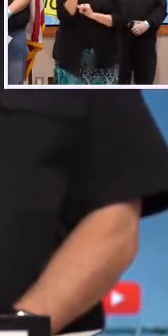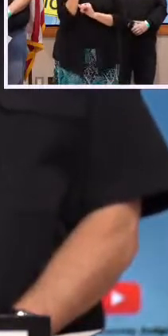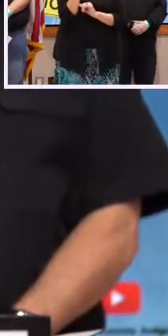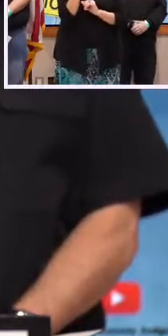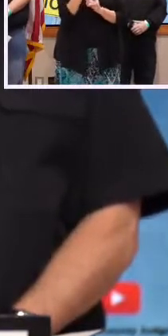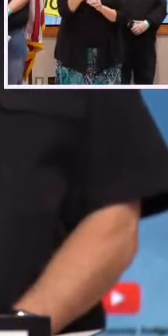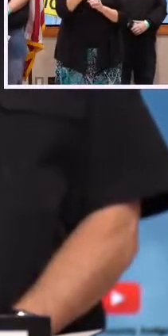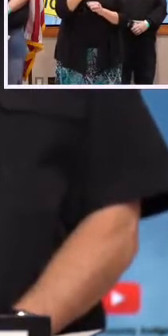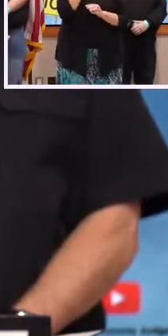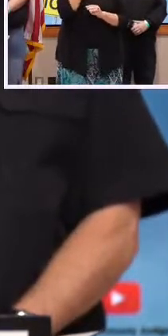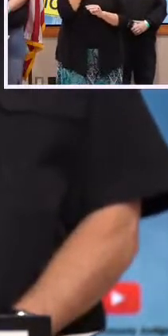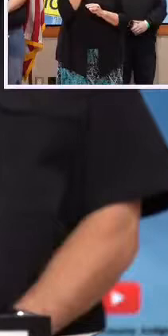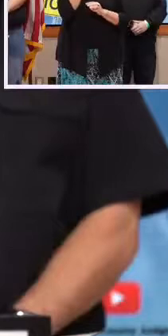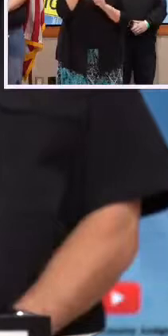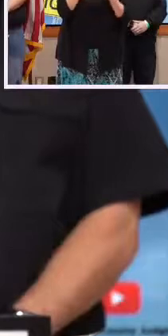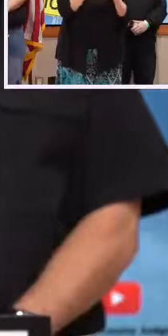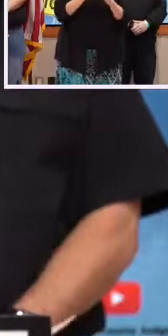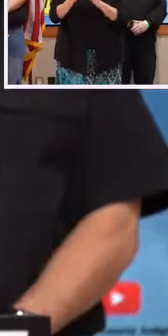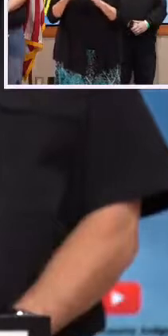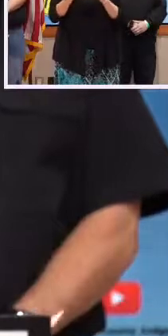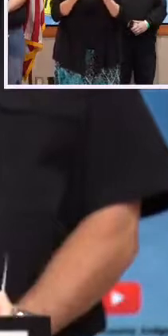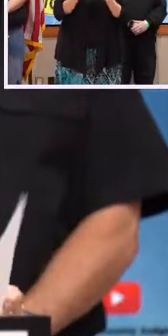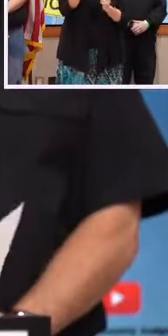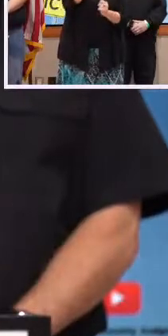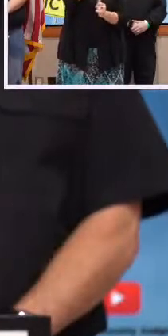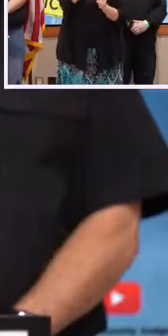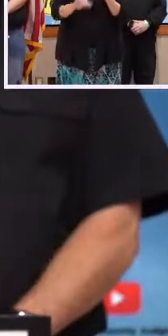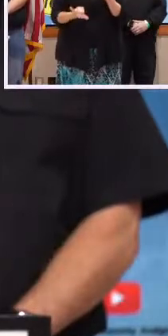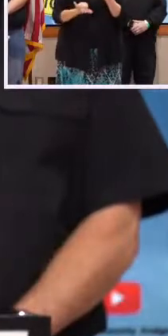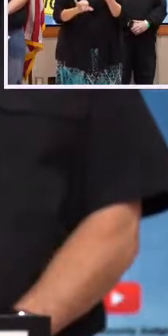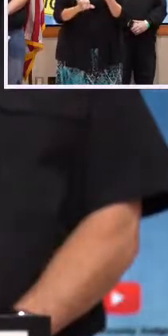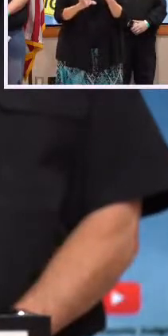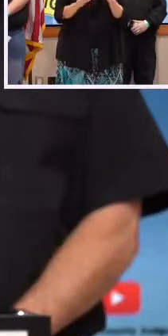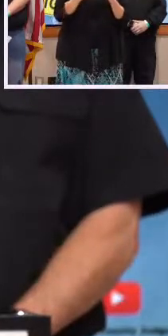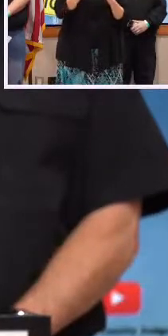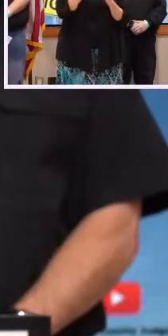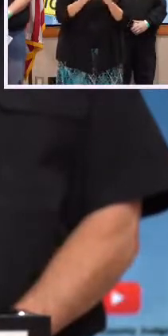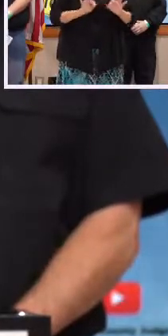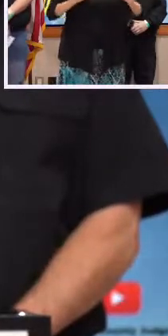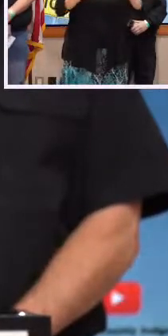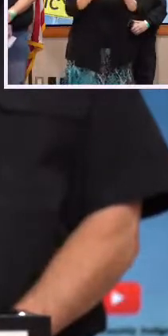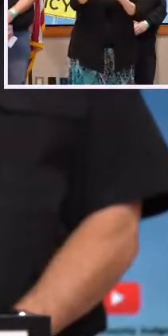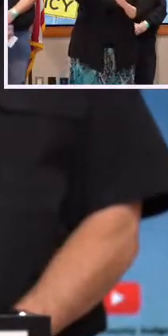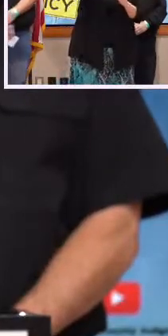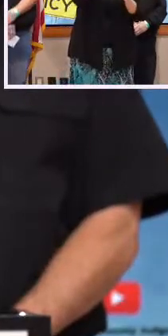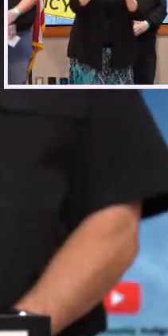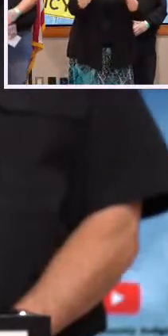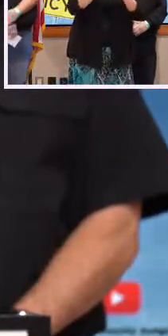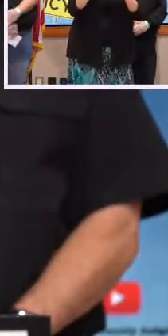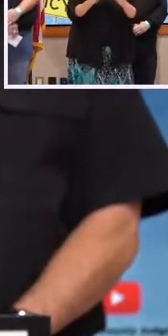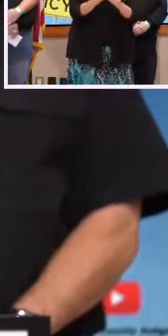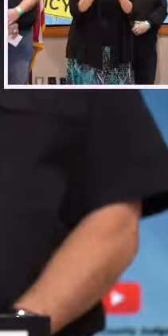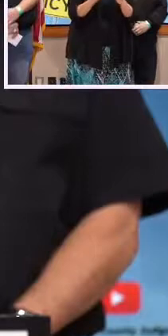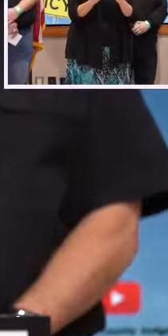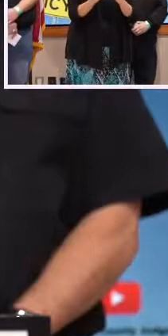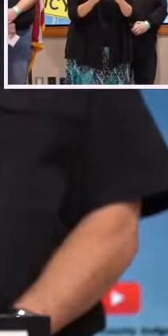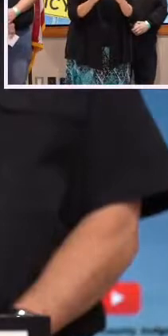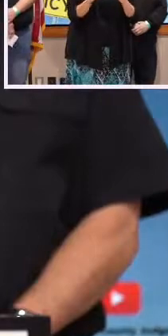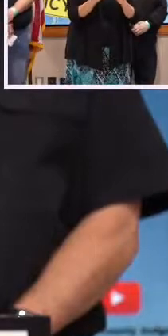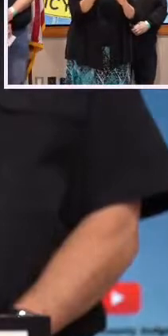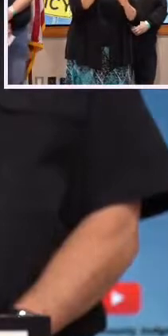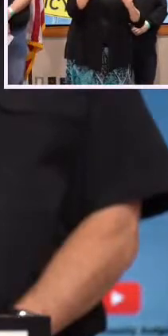and just prepare to be wherever you're going to be on Sunday night. Prepare to be there for at